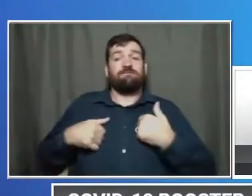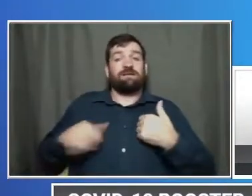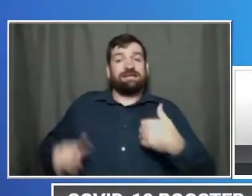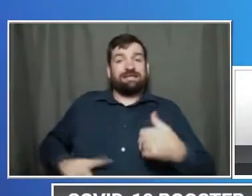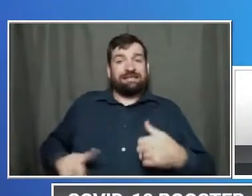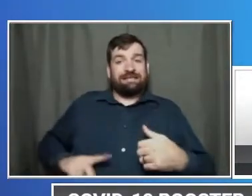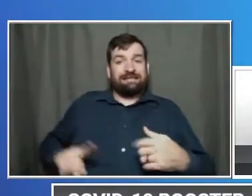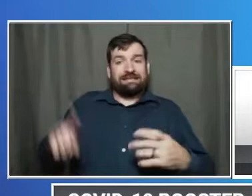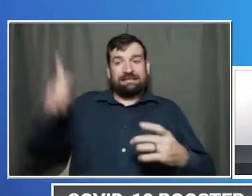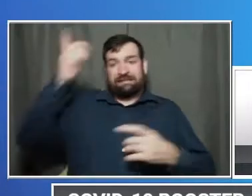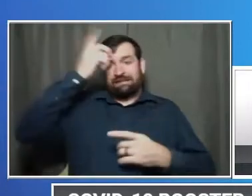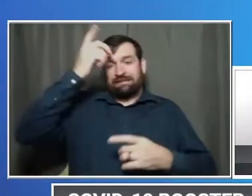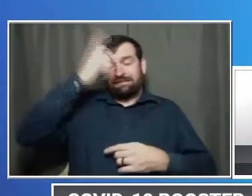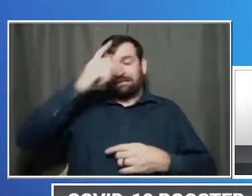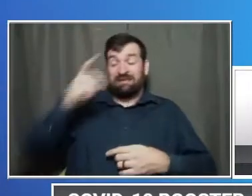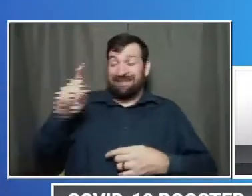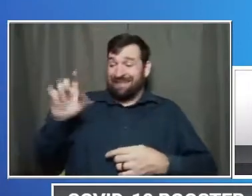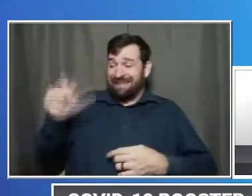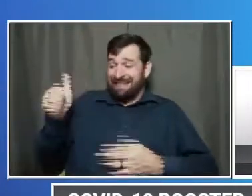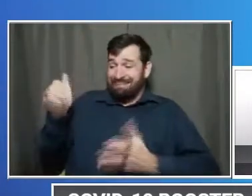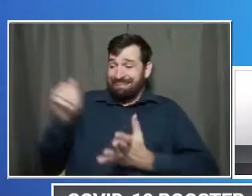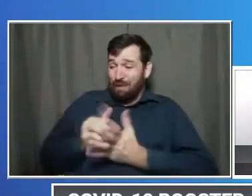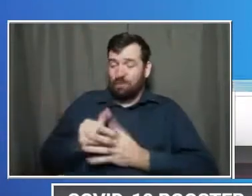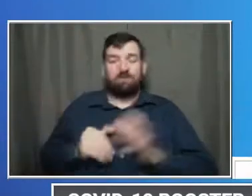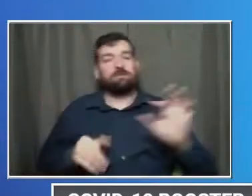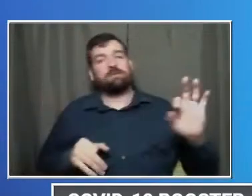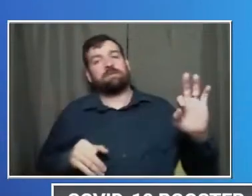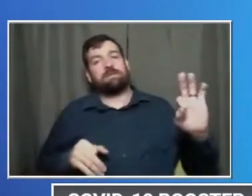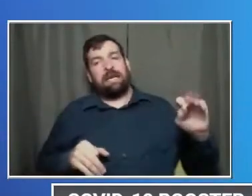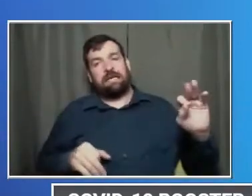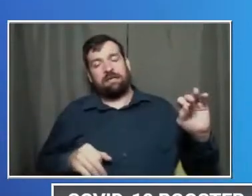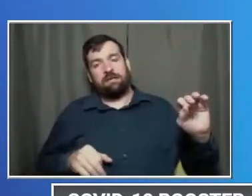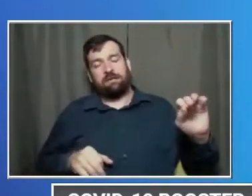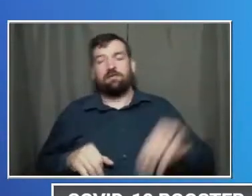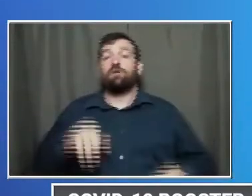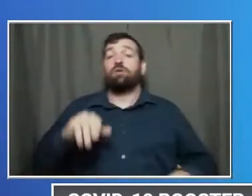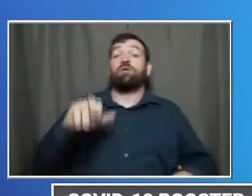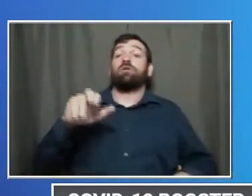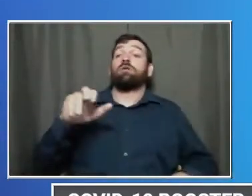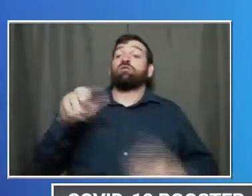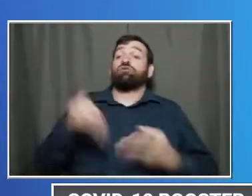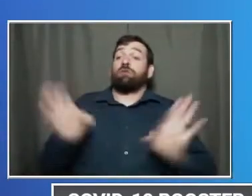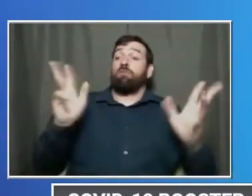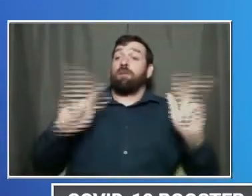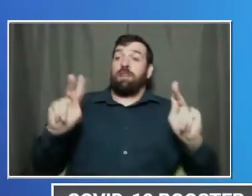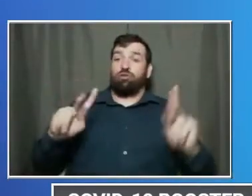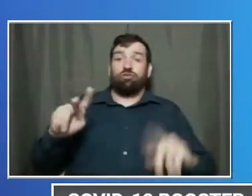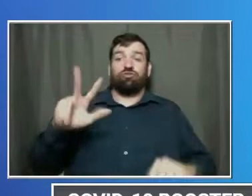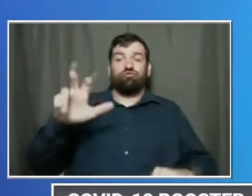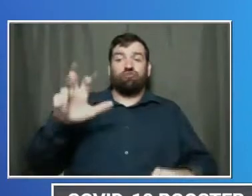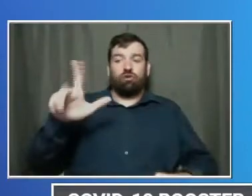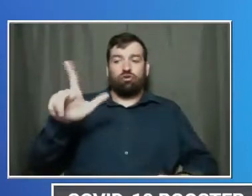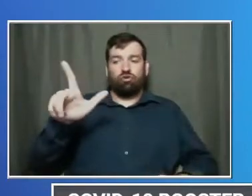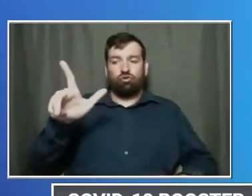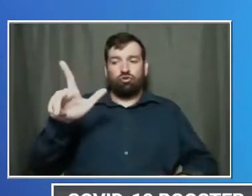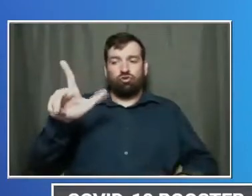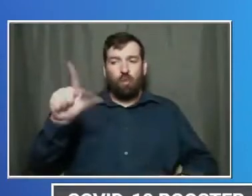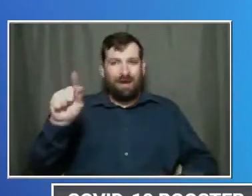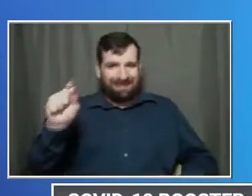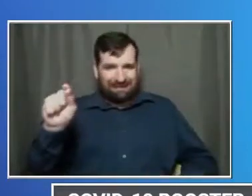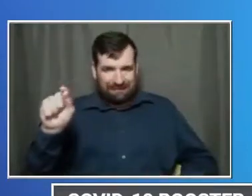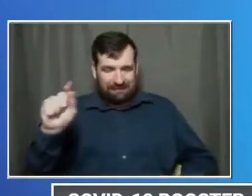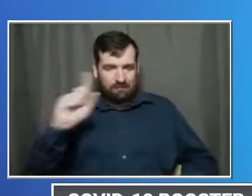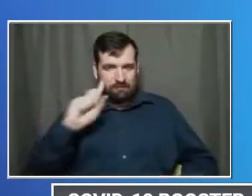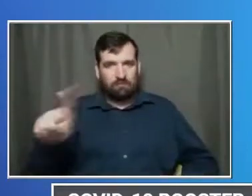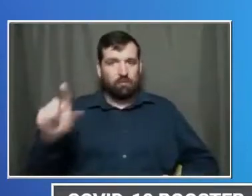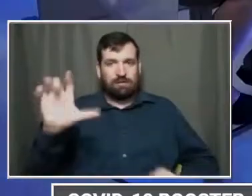in 10,000. Okay. Where in the general population it's 326 per 10,000. So it's very rare for a donor to end up